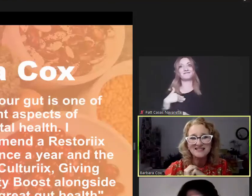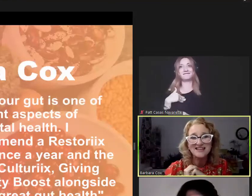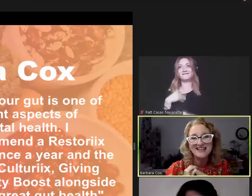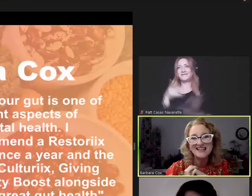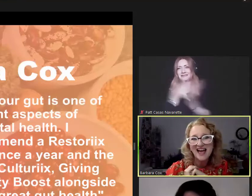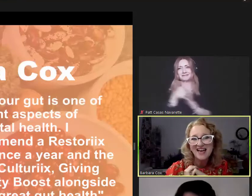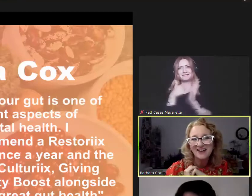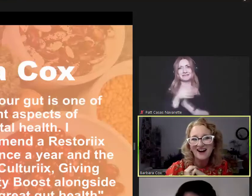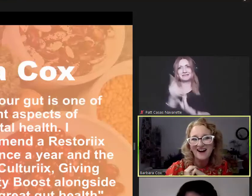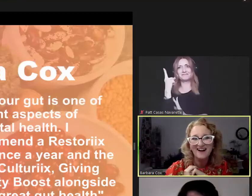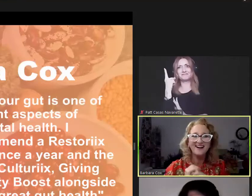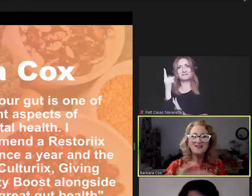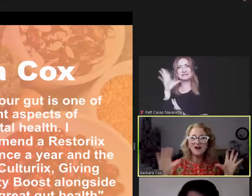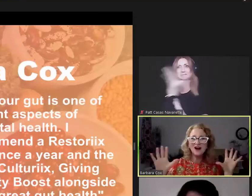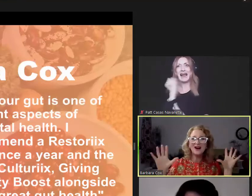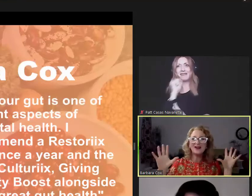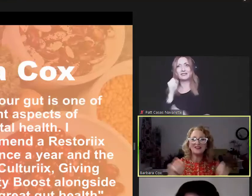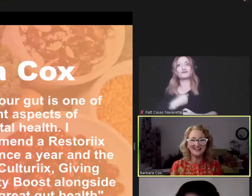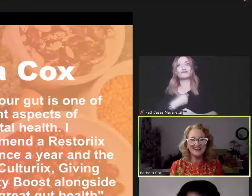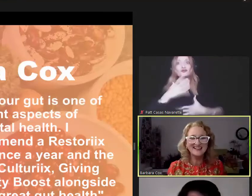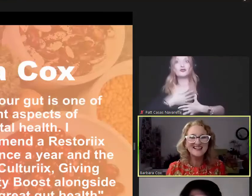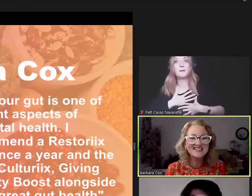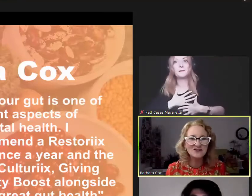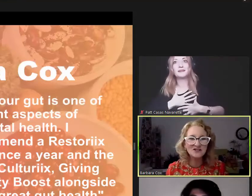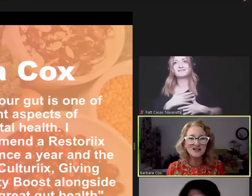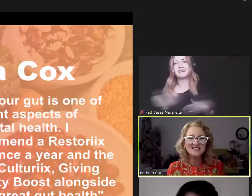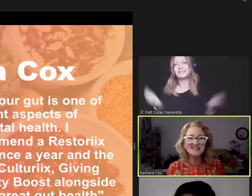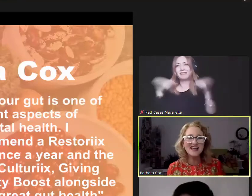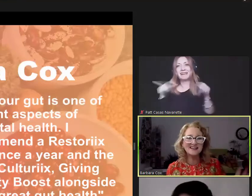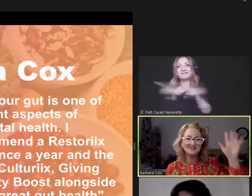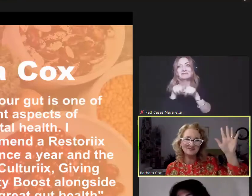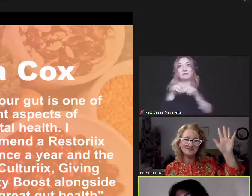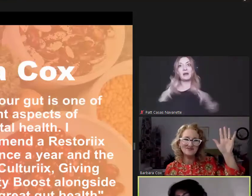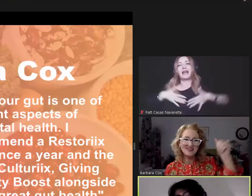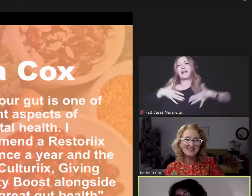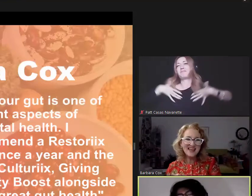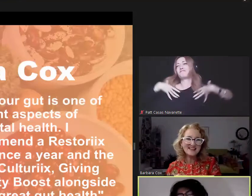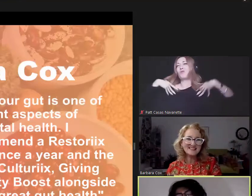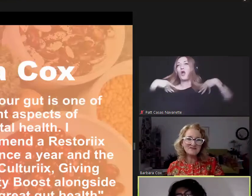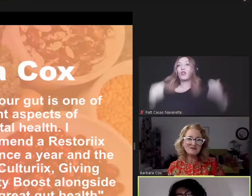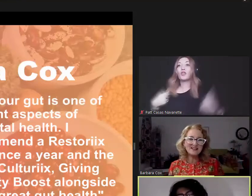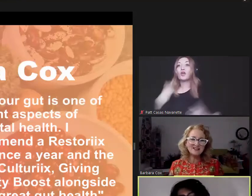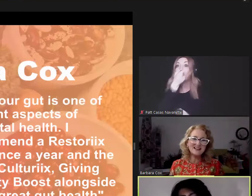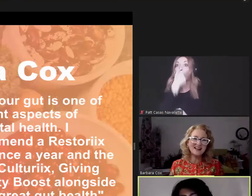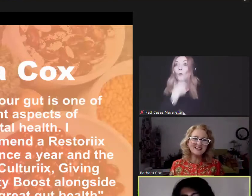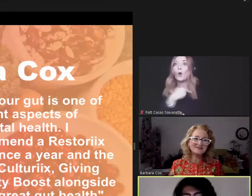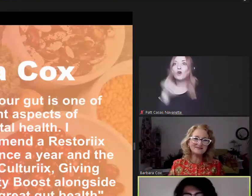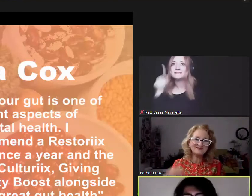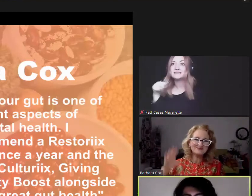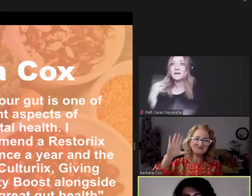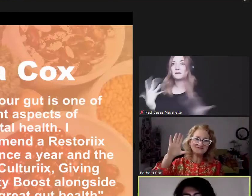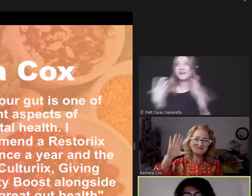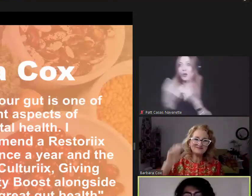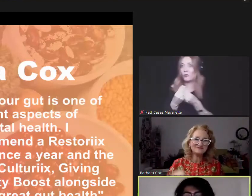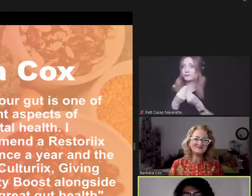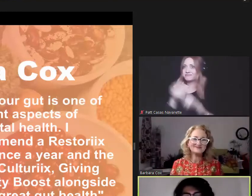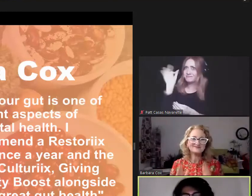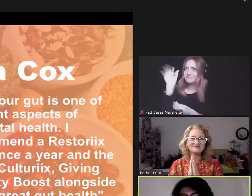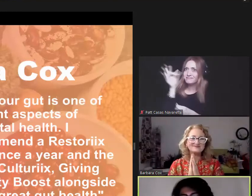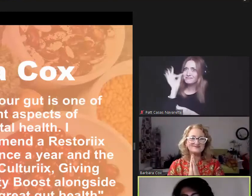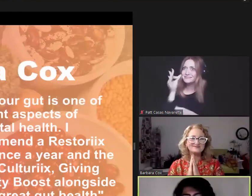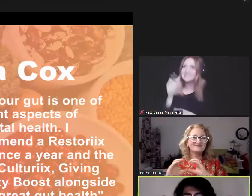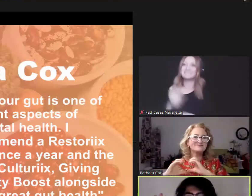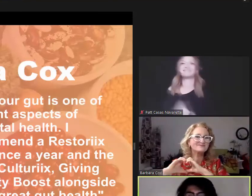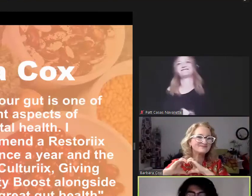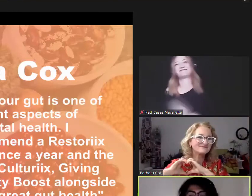doing together. Woo! So join us then. Thanks, everyone. Thank you, Barbara. Bye. Thank you for the interpreters. You're